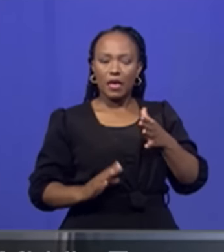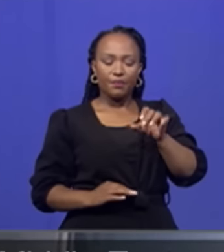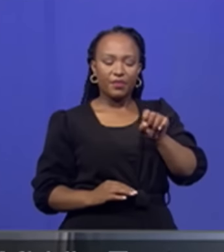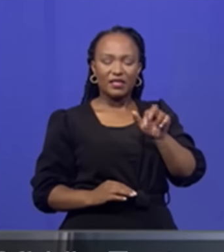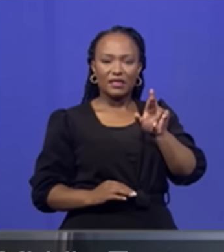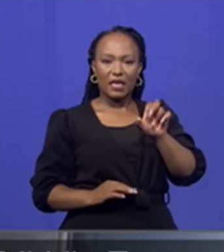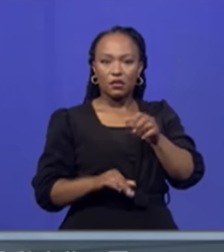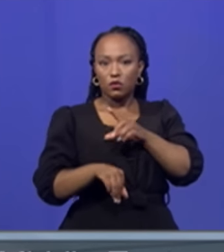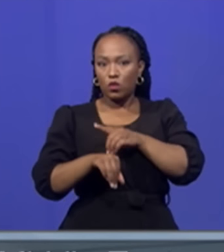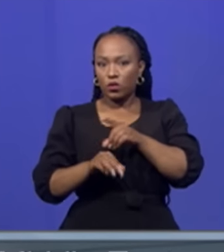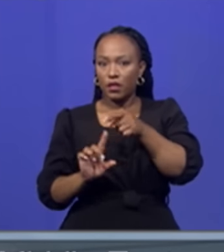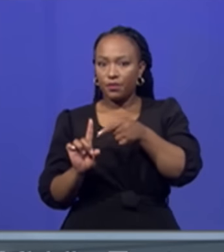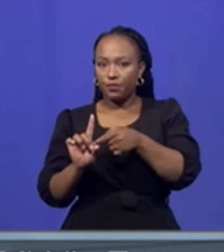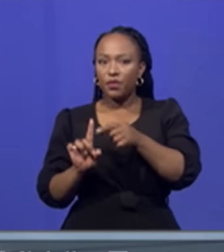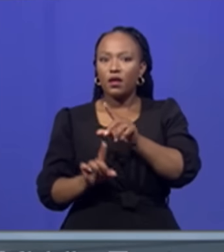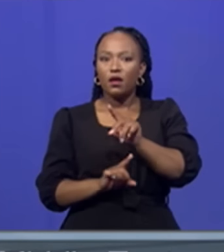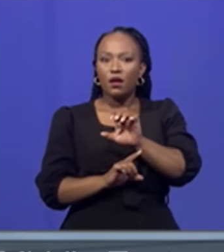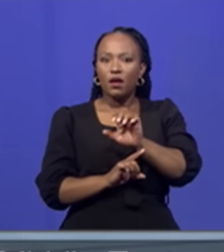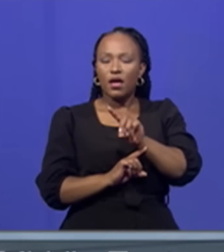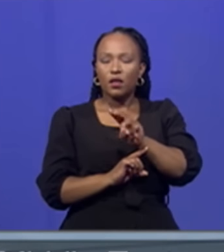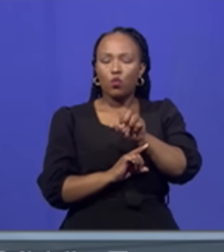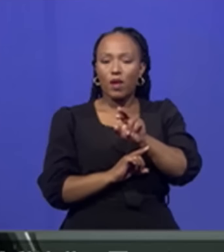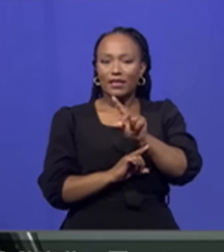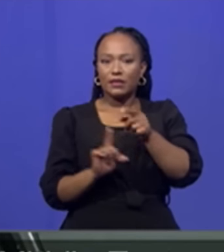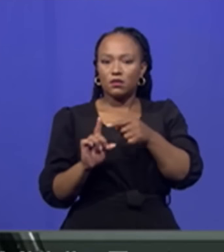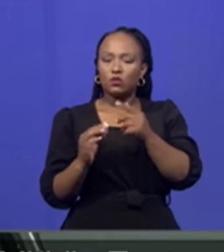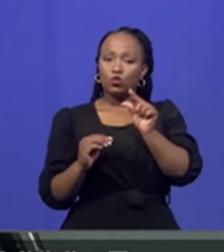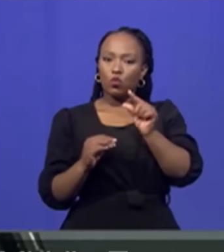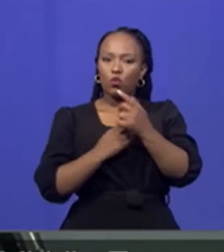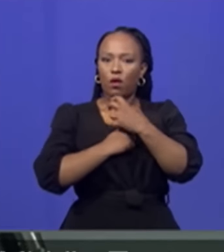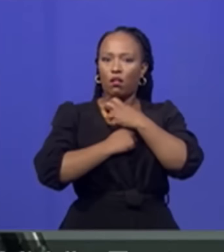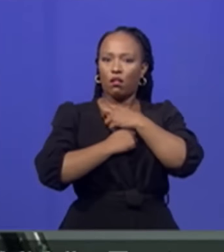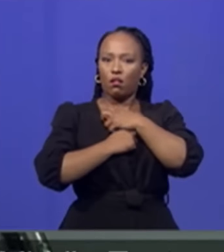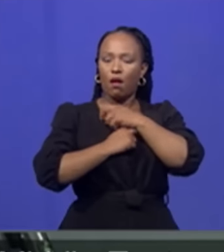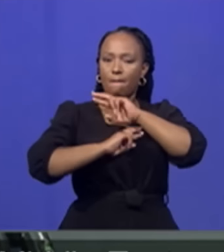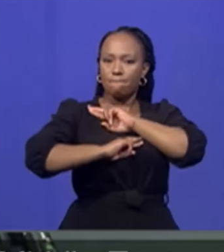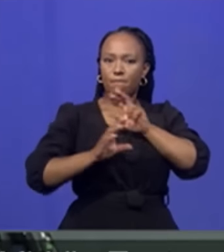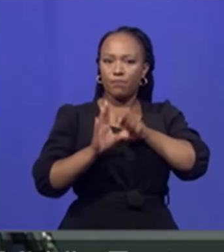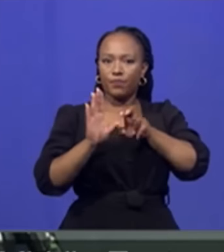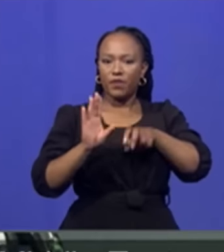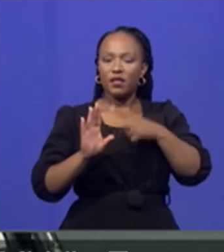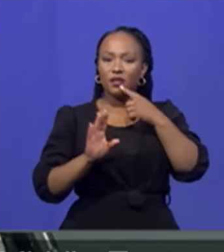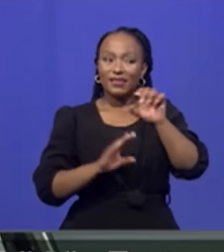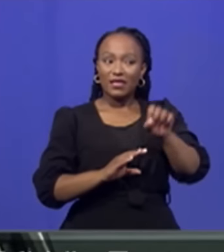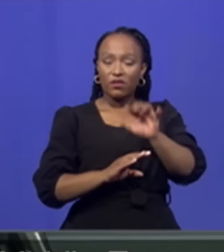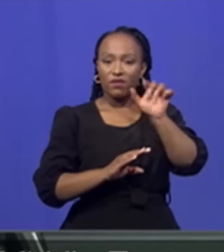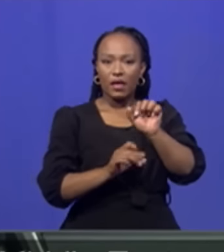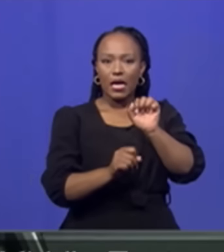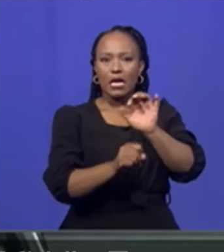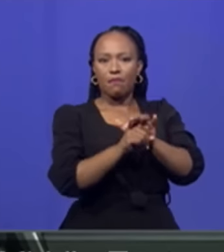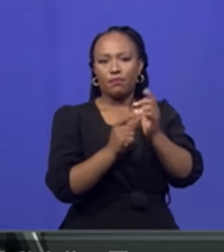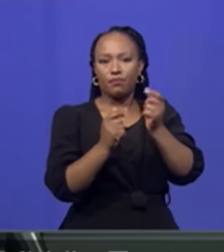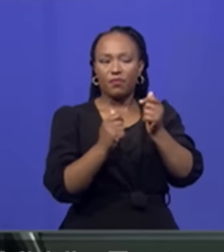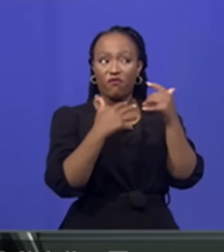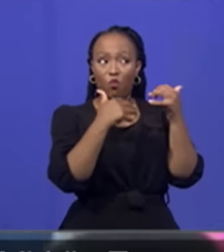le ngaka Edward Kisvater o re Afrika Borwa jwalo ka dinaha tse ding tsa lefatshe e tlo thefulwa ke ntwa ya botjhabela bo